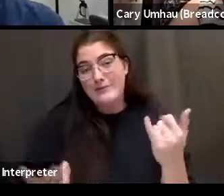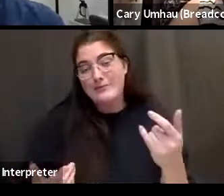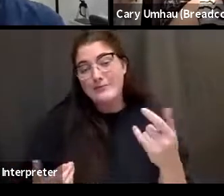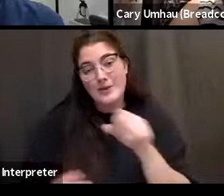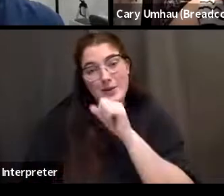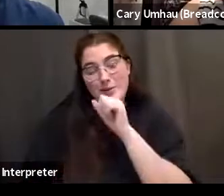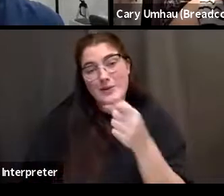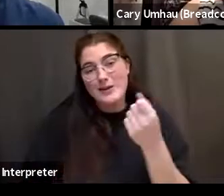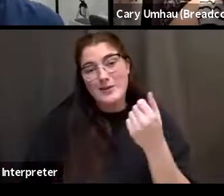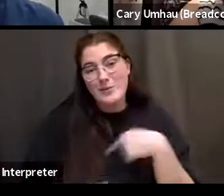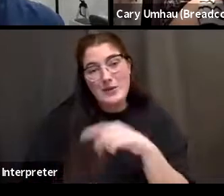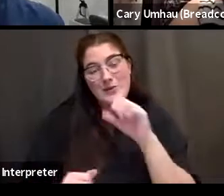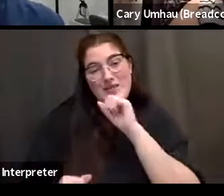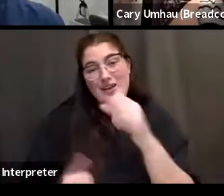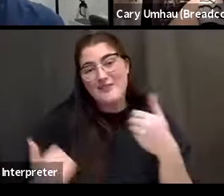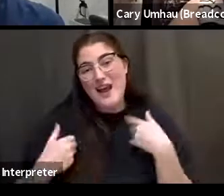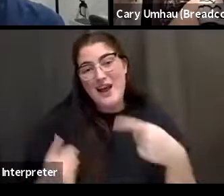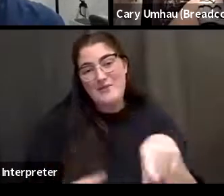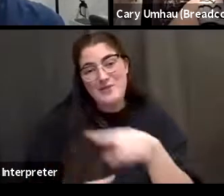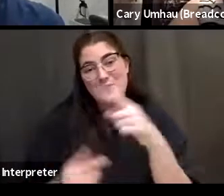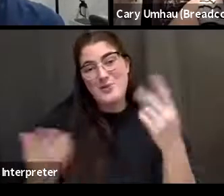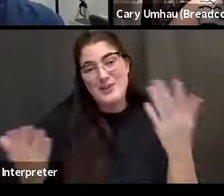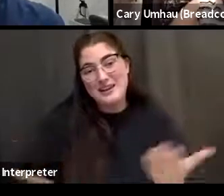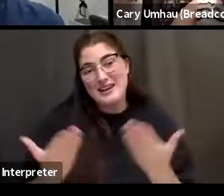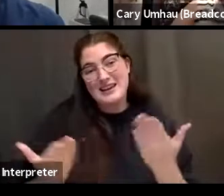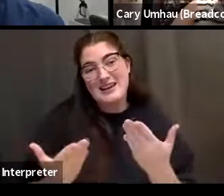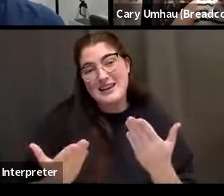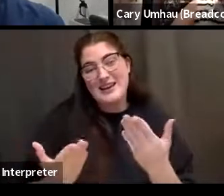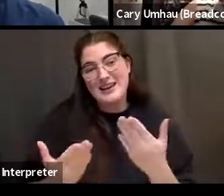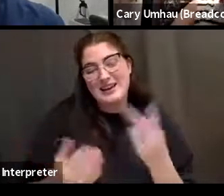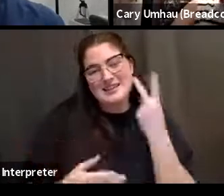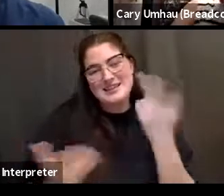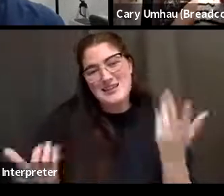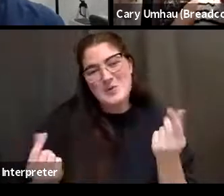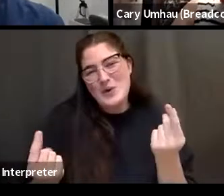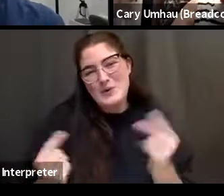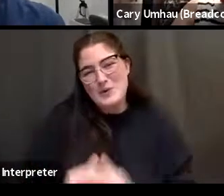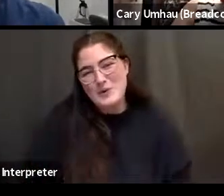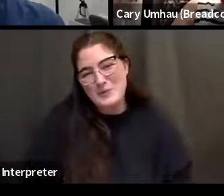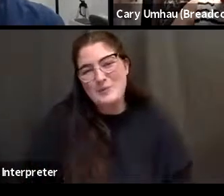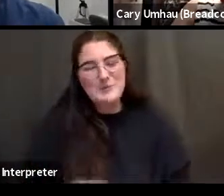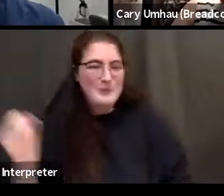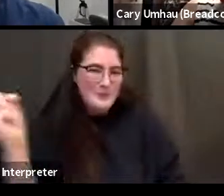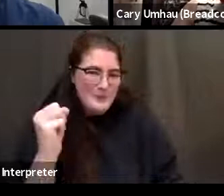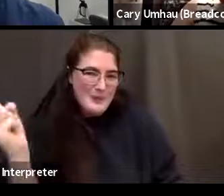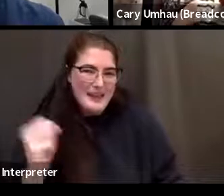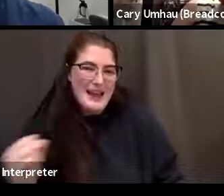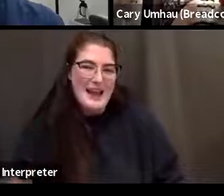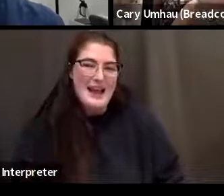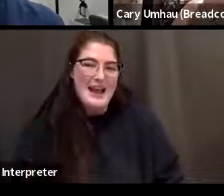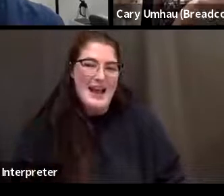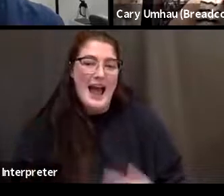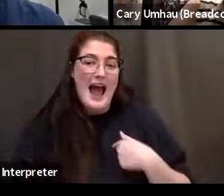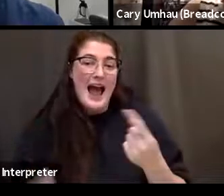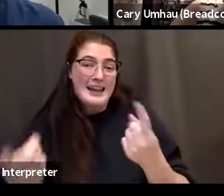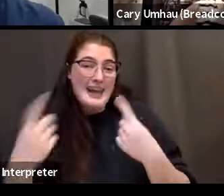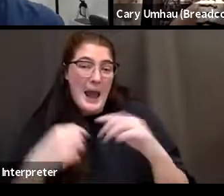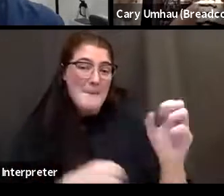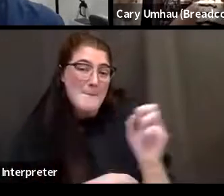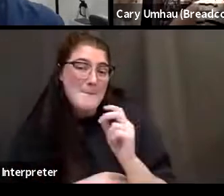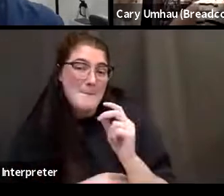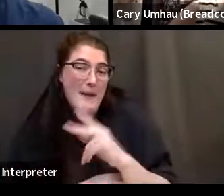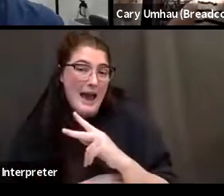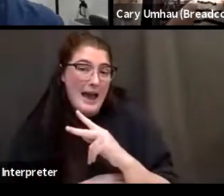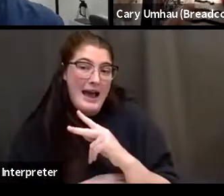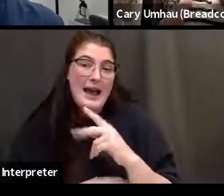have you over here in Ivy City to check you out and see what you do. Yes, I came by and